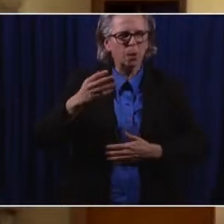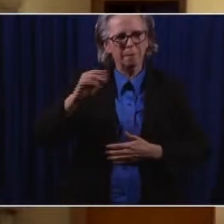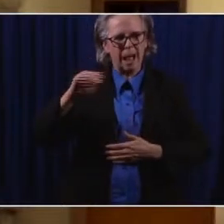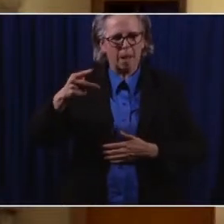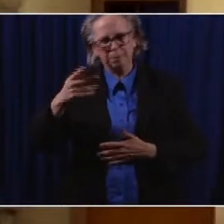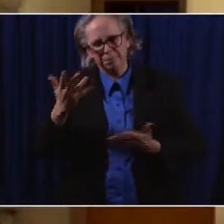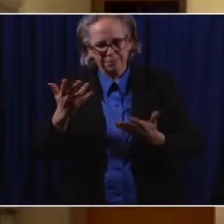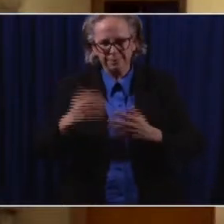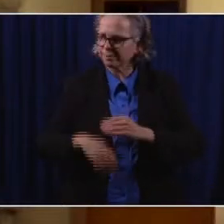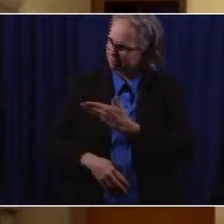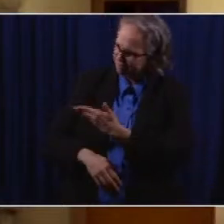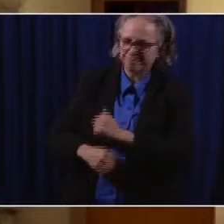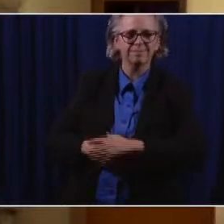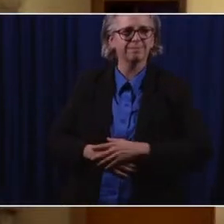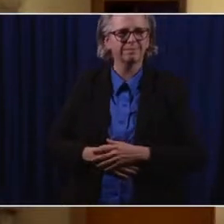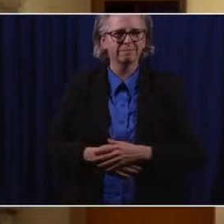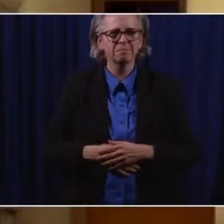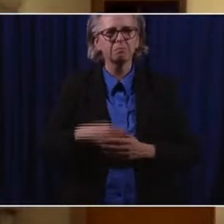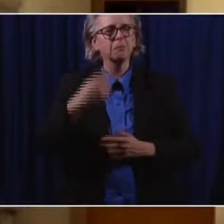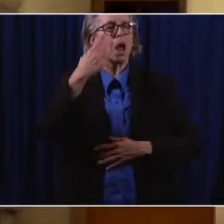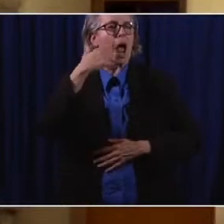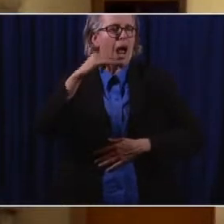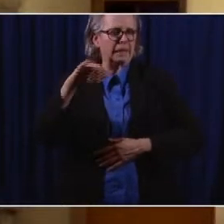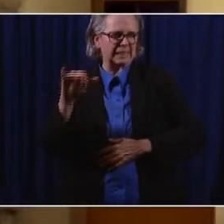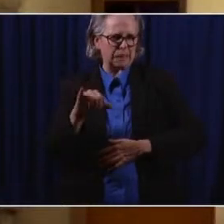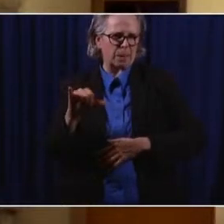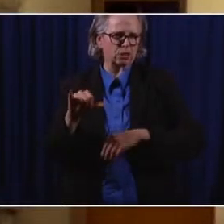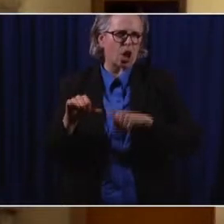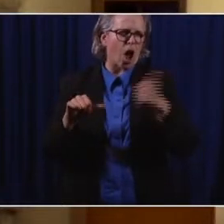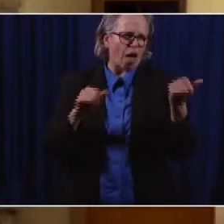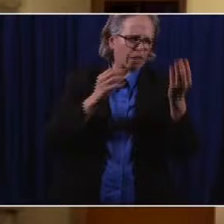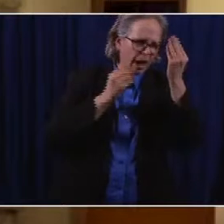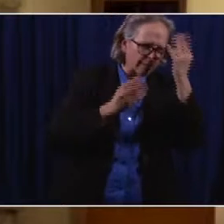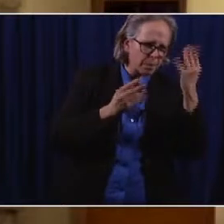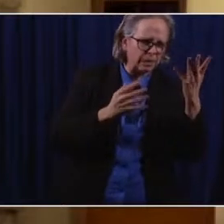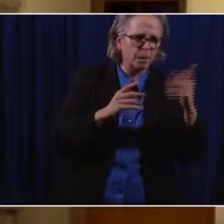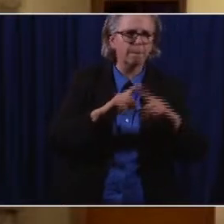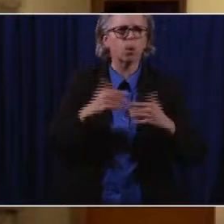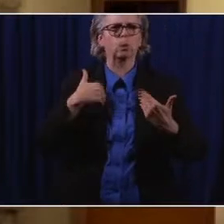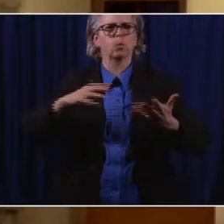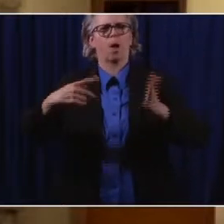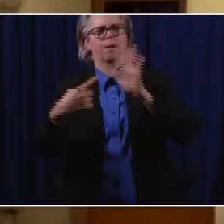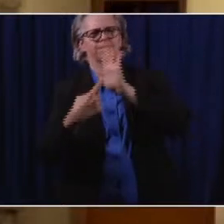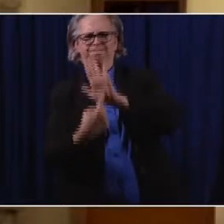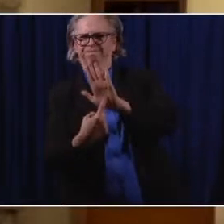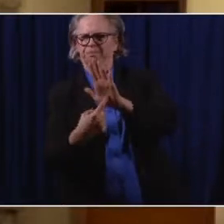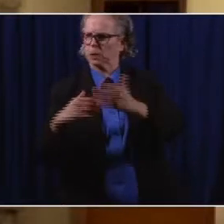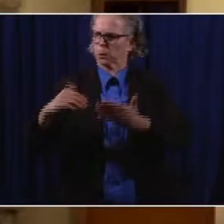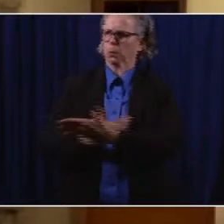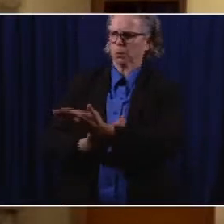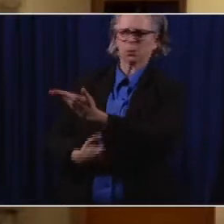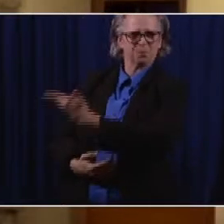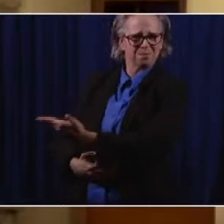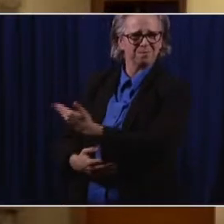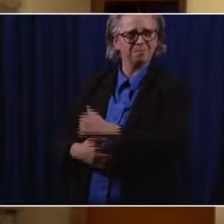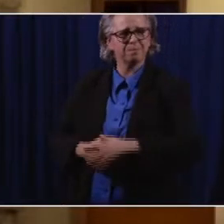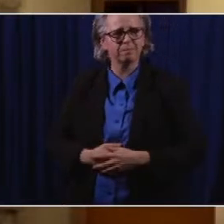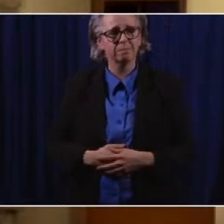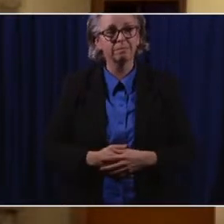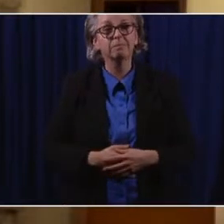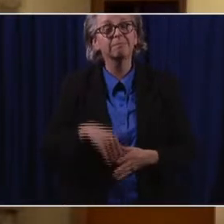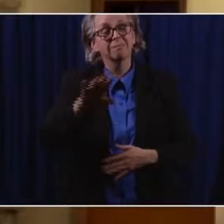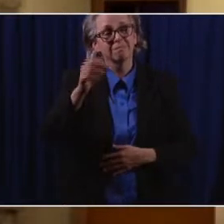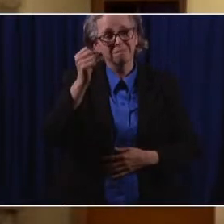the same information that you have seen before, but I thought it might be interesting. We really have two things that we look at every